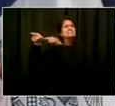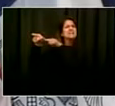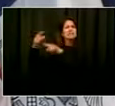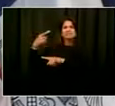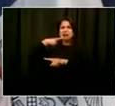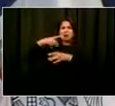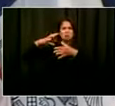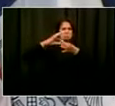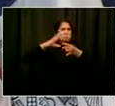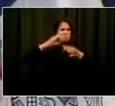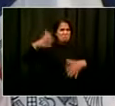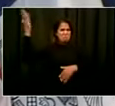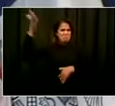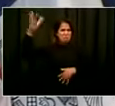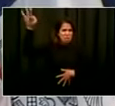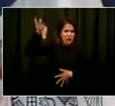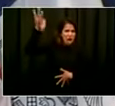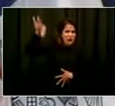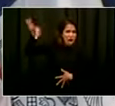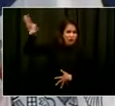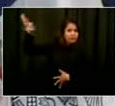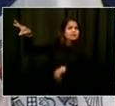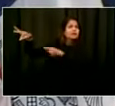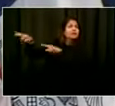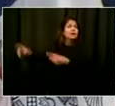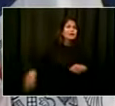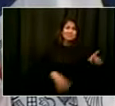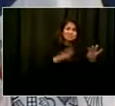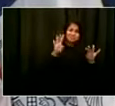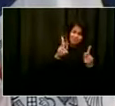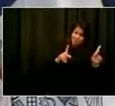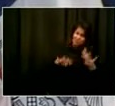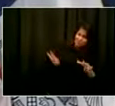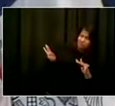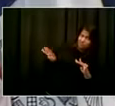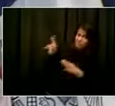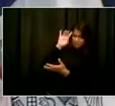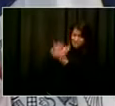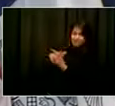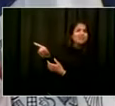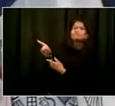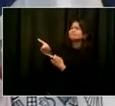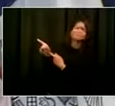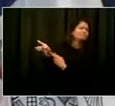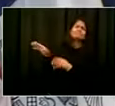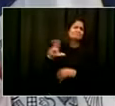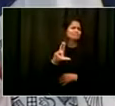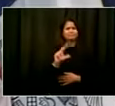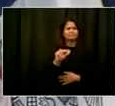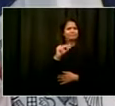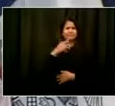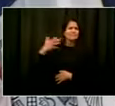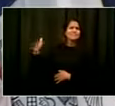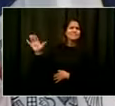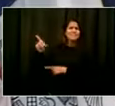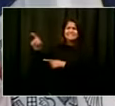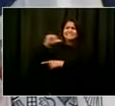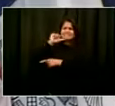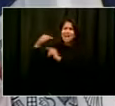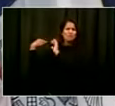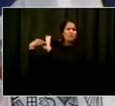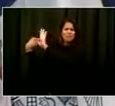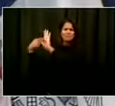to have to work on a lot going forward. But no, the PBA leadership does not speak for the men and women